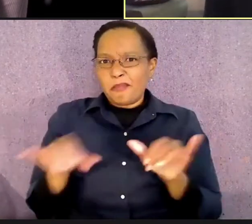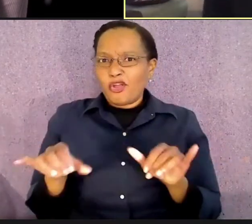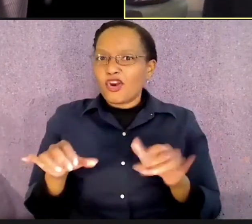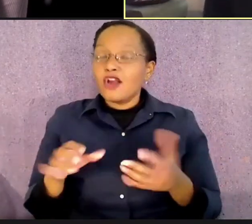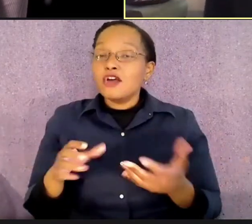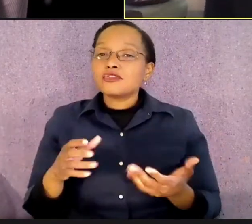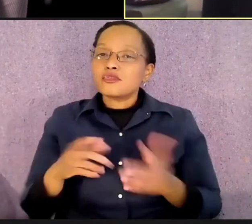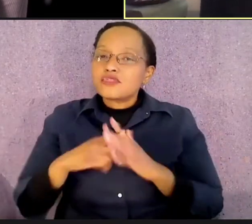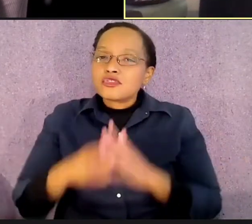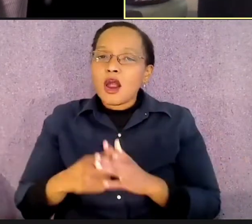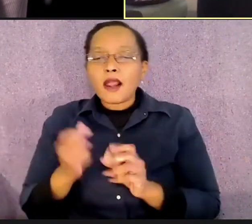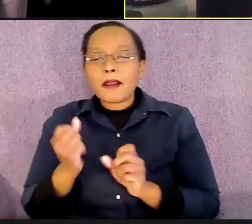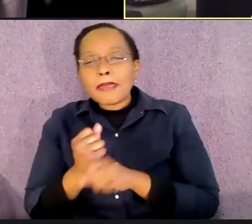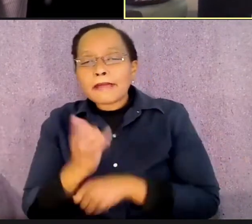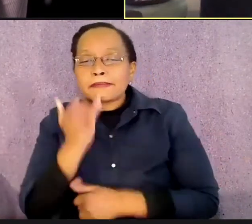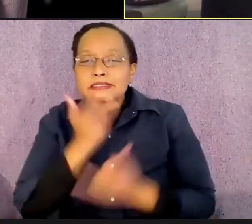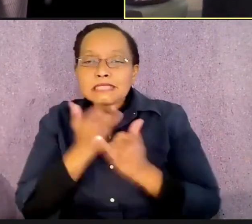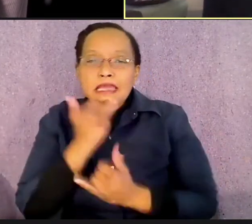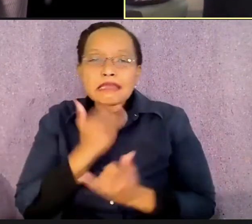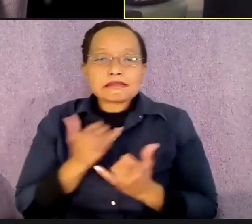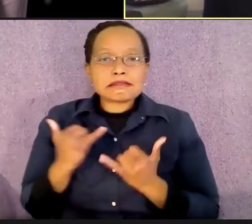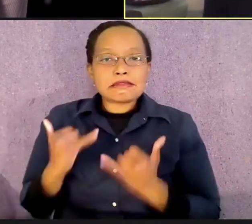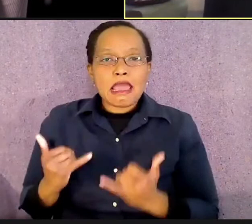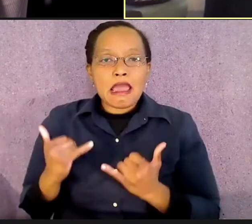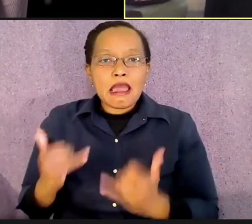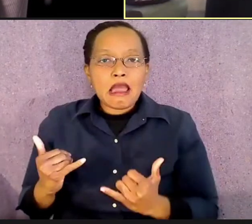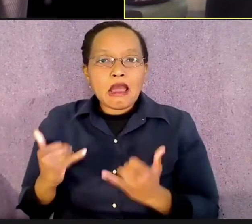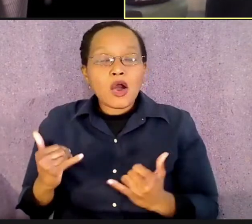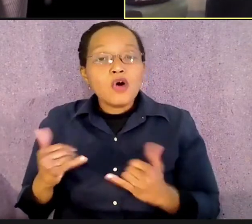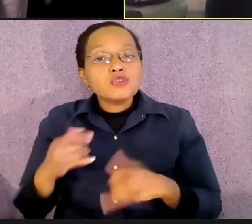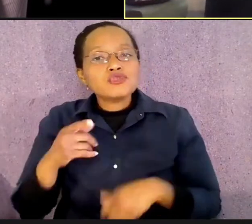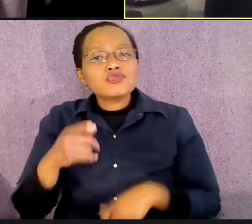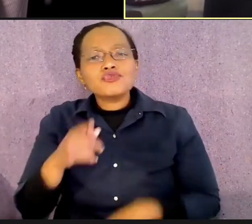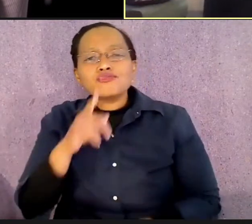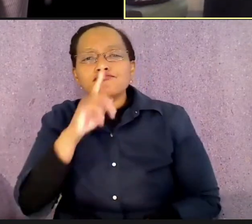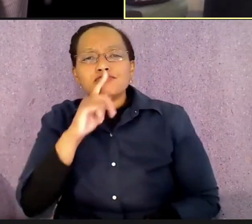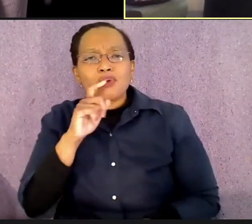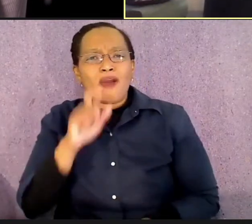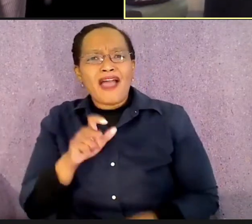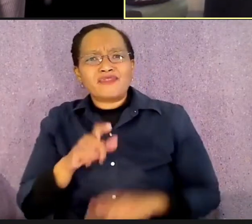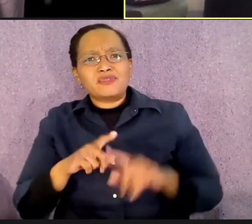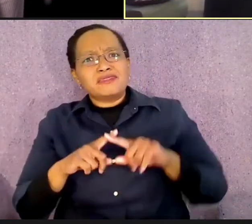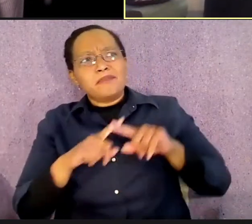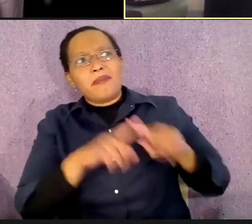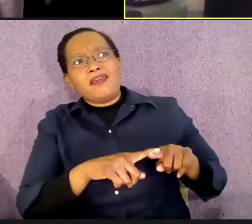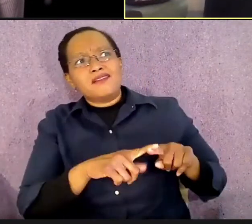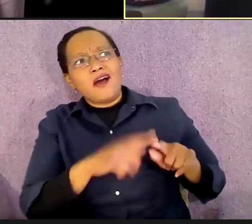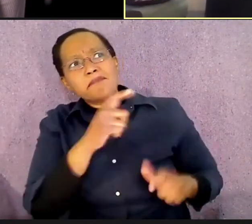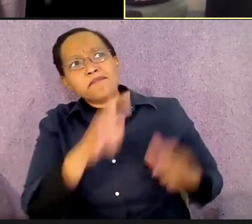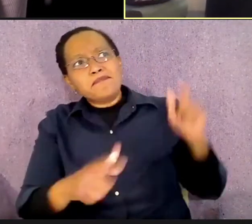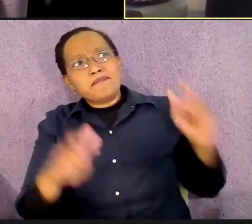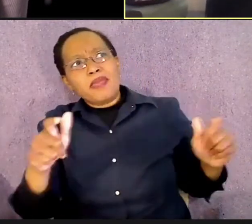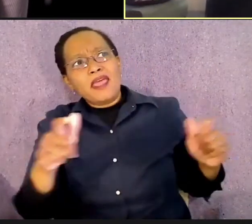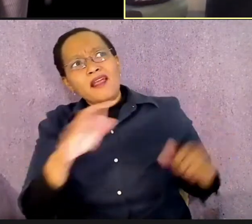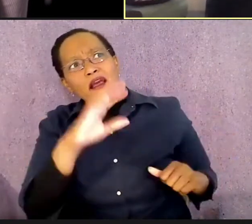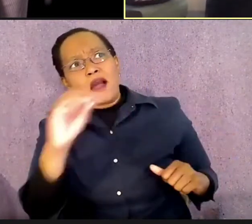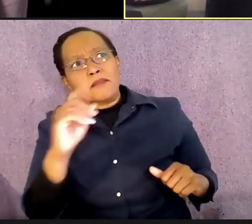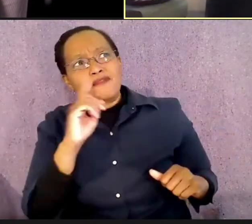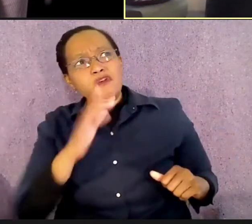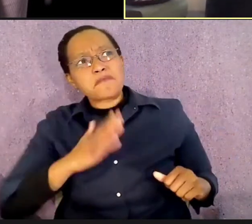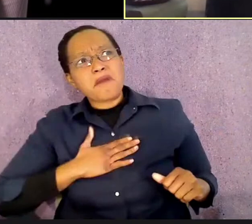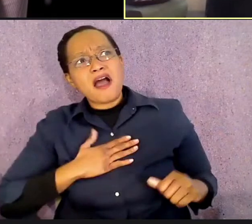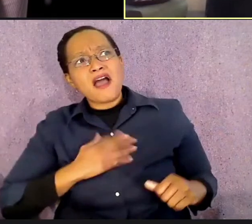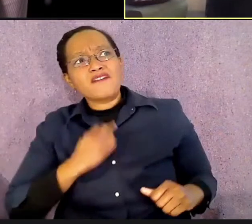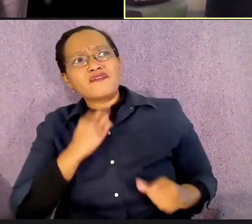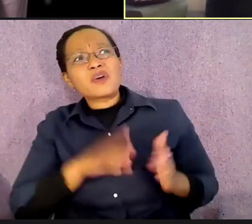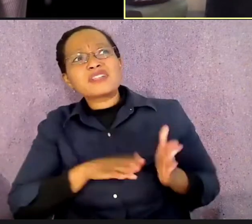putting out content earlier than later, so that you don't have to depend on the halls of power for your voice, and they